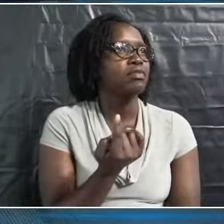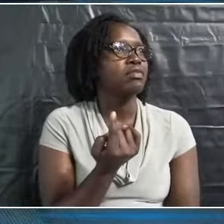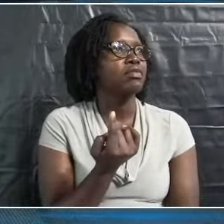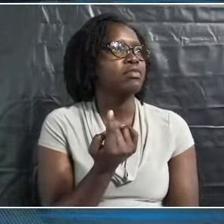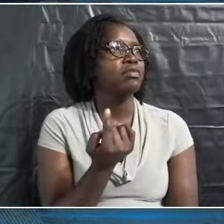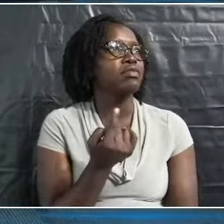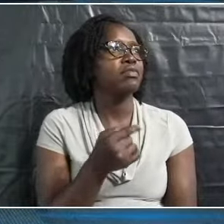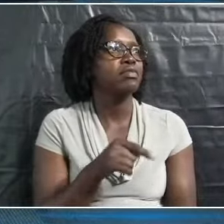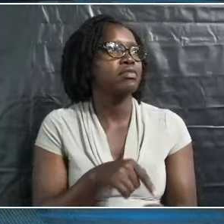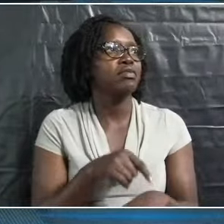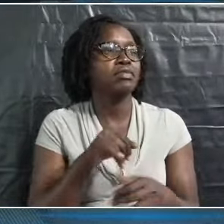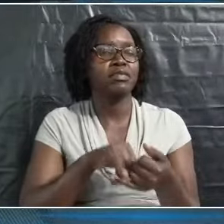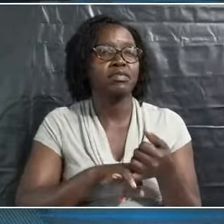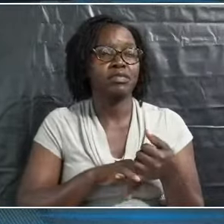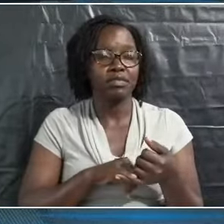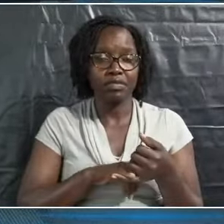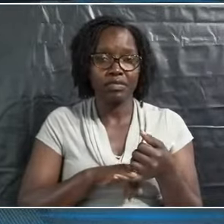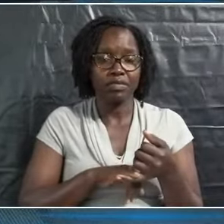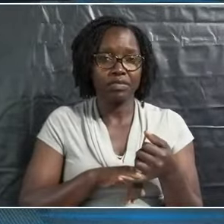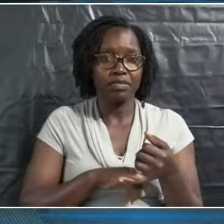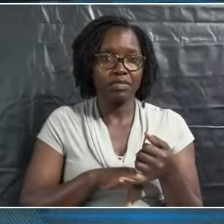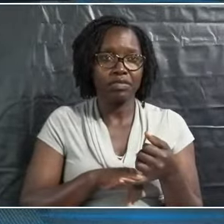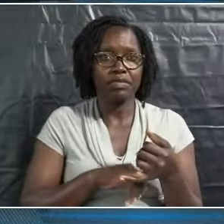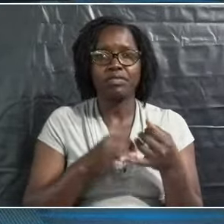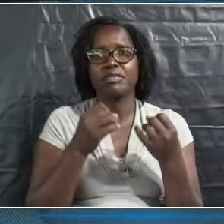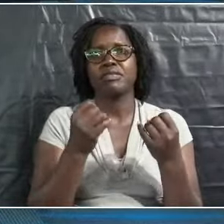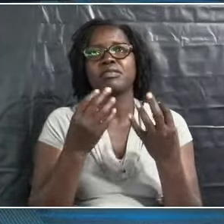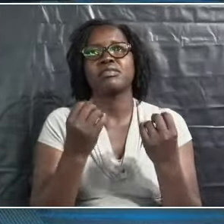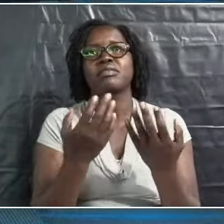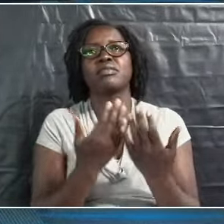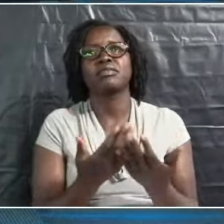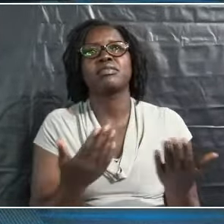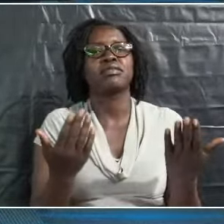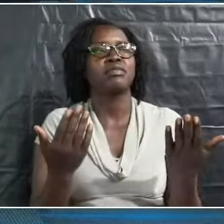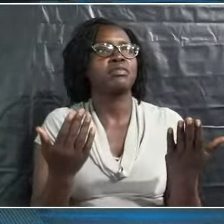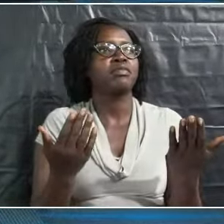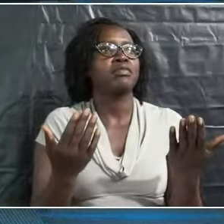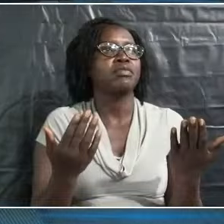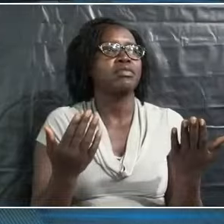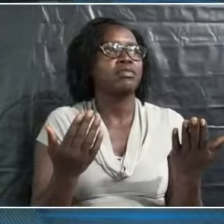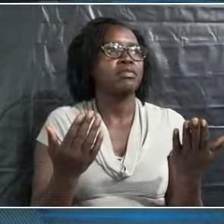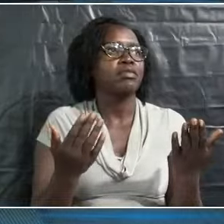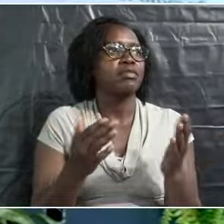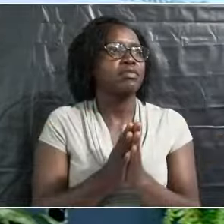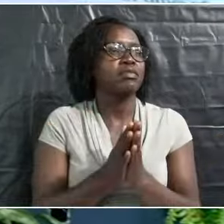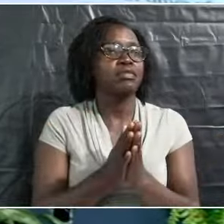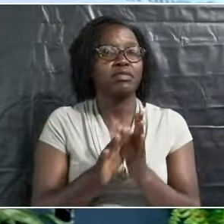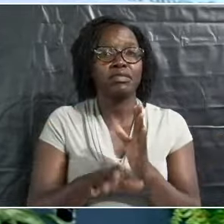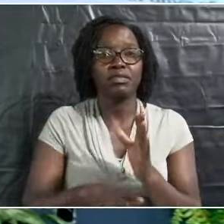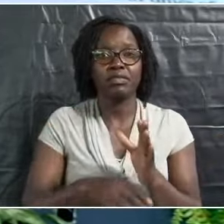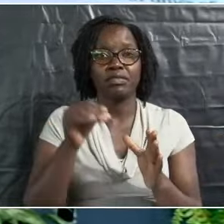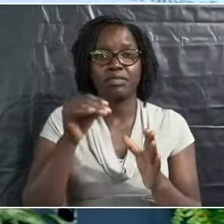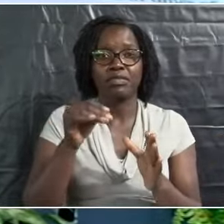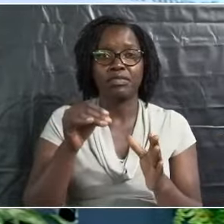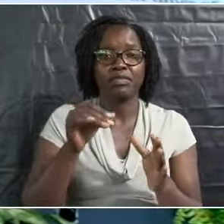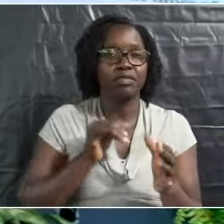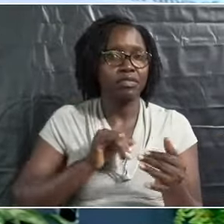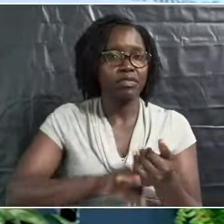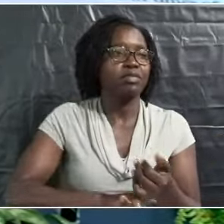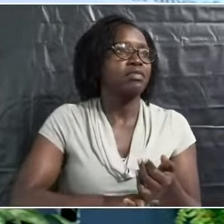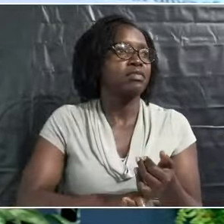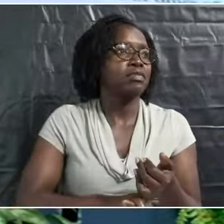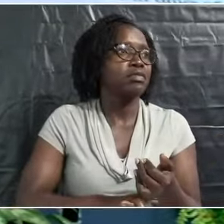he married his wife, there are many things he would bounce on his wife, bounce off, and, you know,